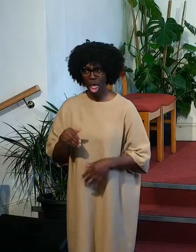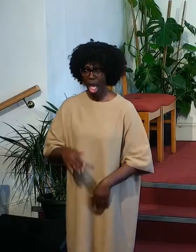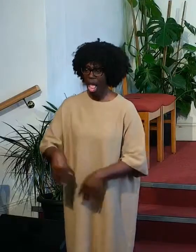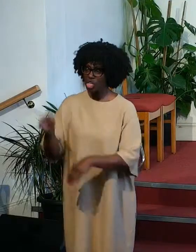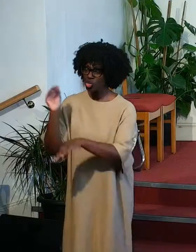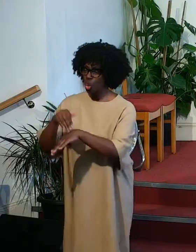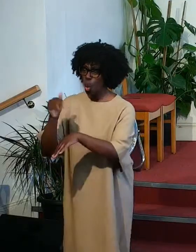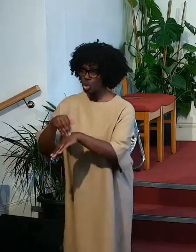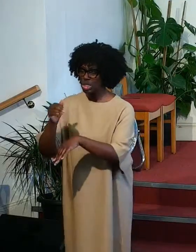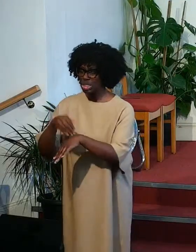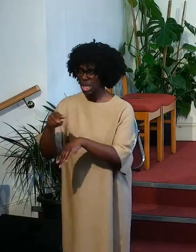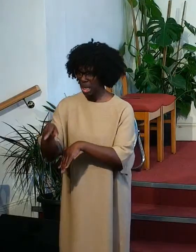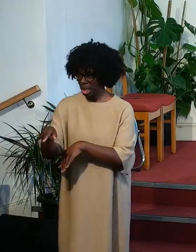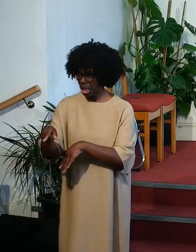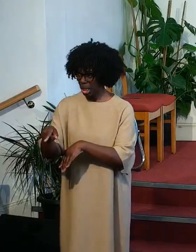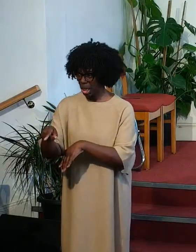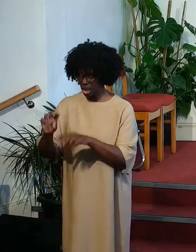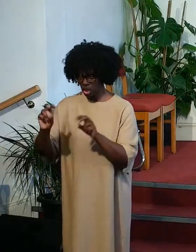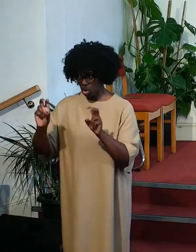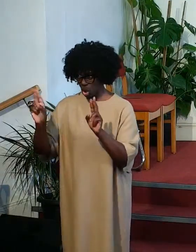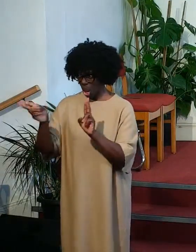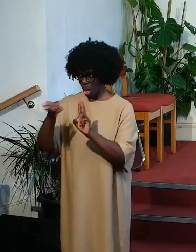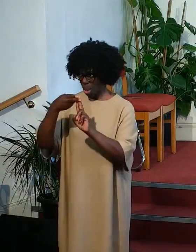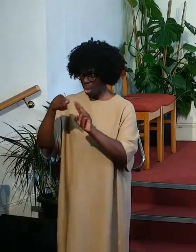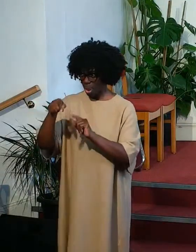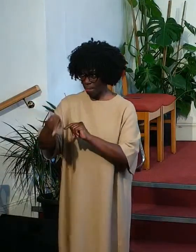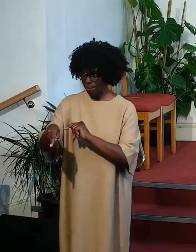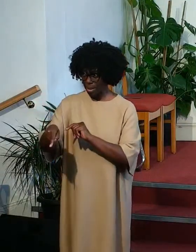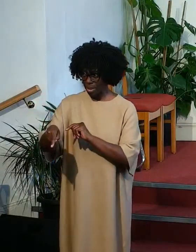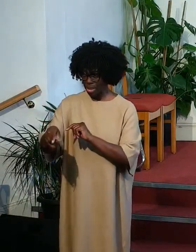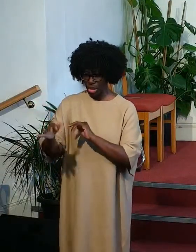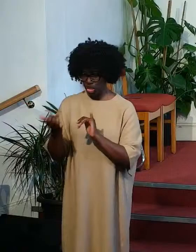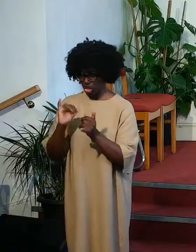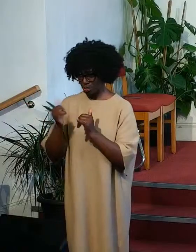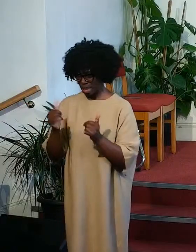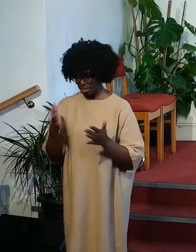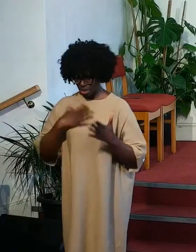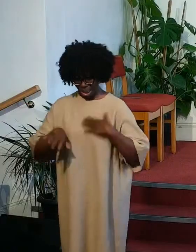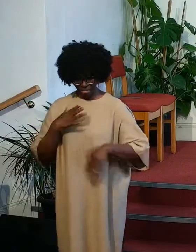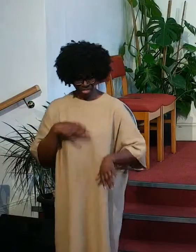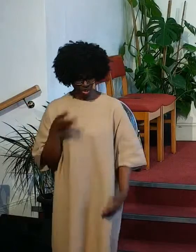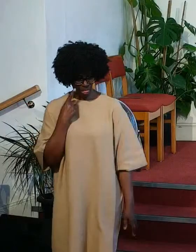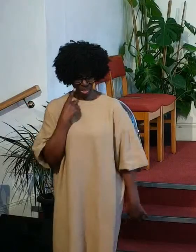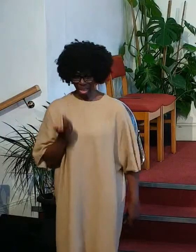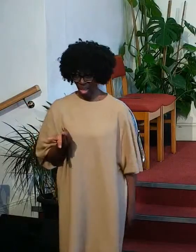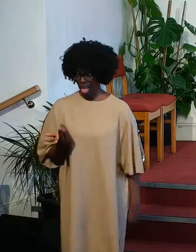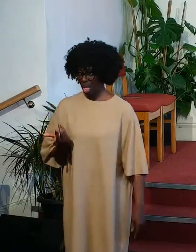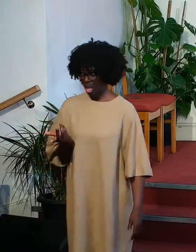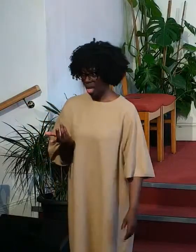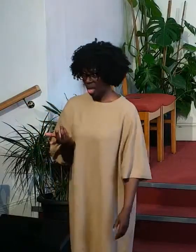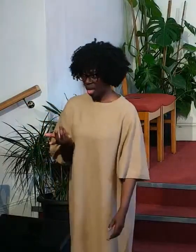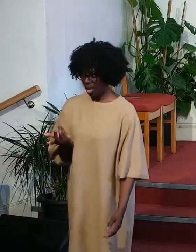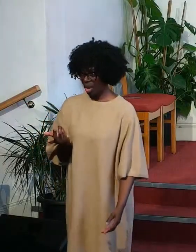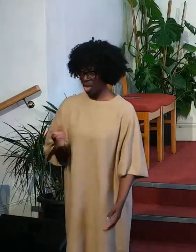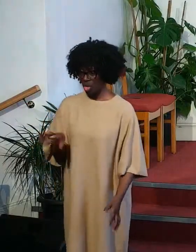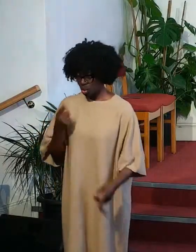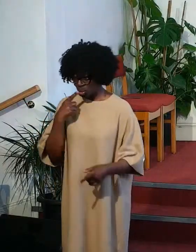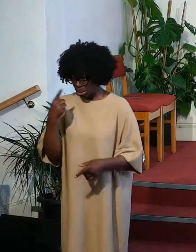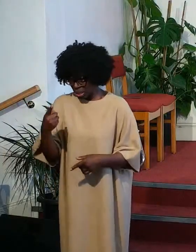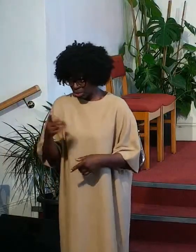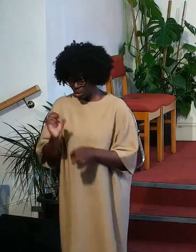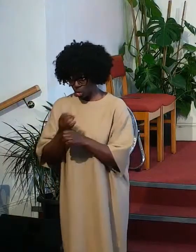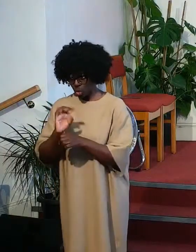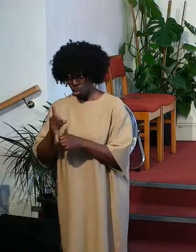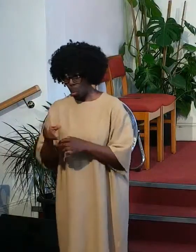connecting that sometimes the child's brain is not wired up in the way we think it is. Yes. You give them an instruction and they don't obey you because they